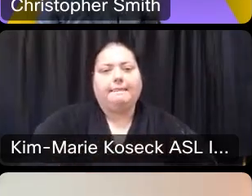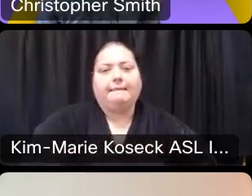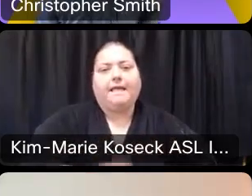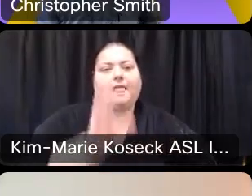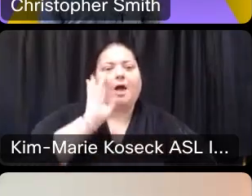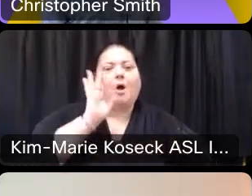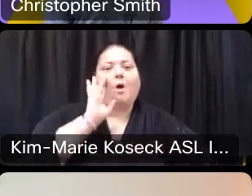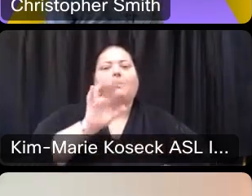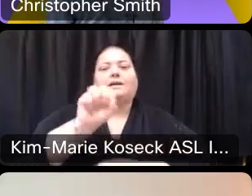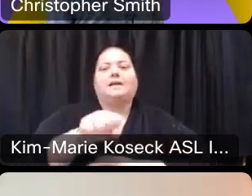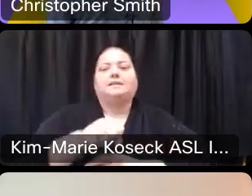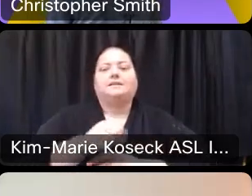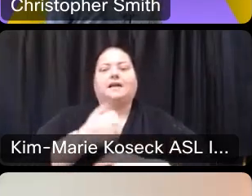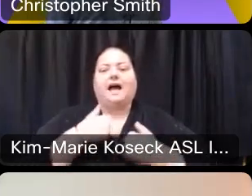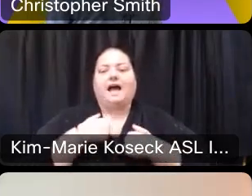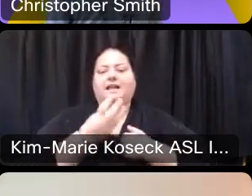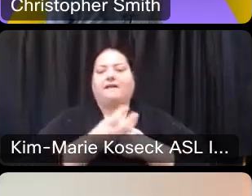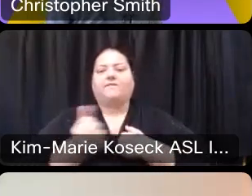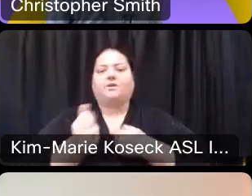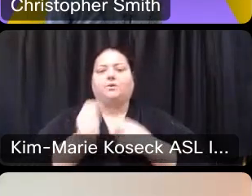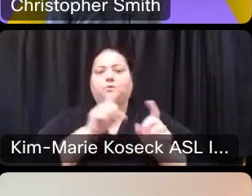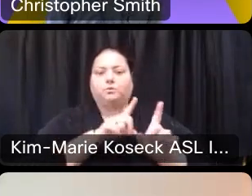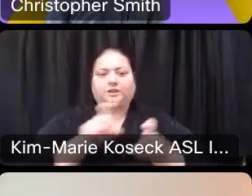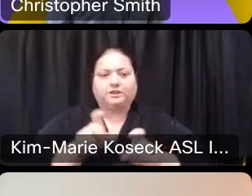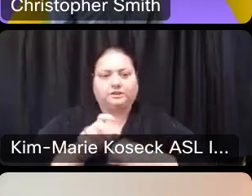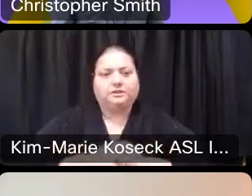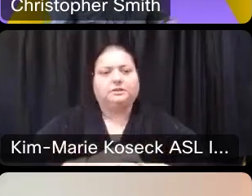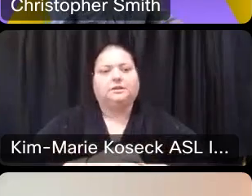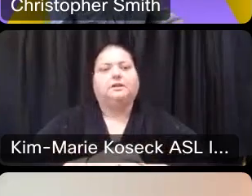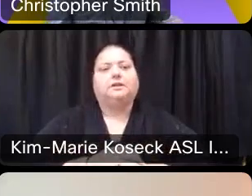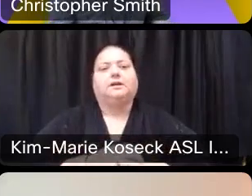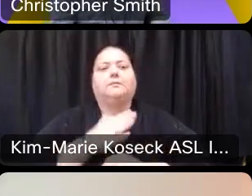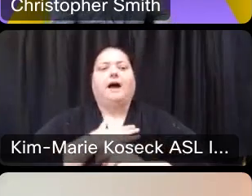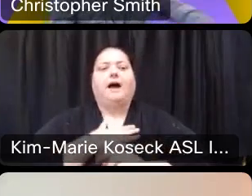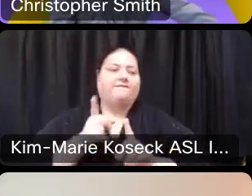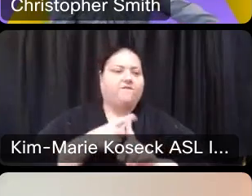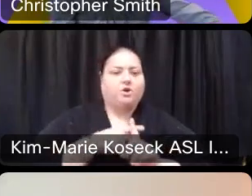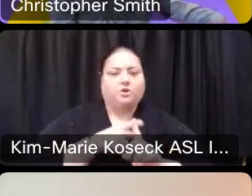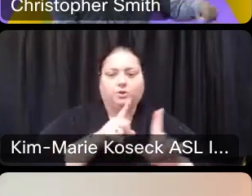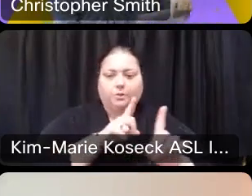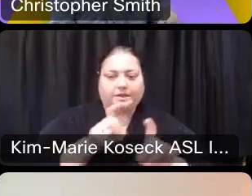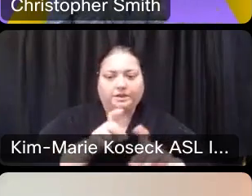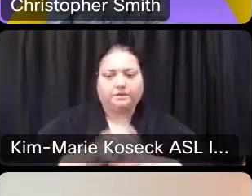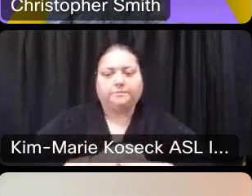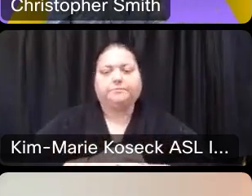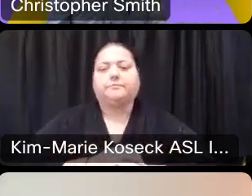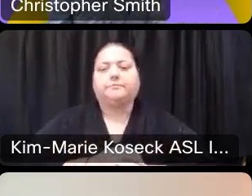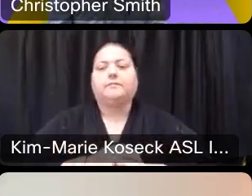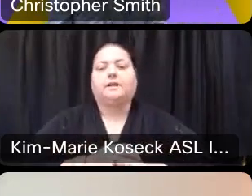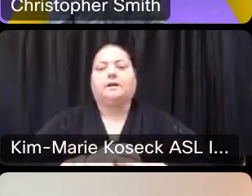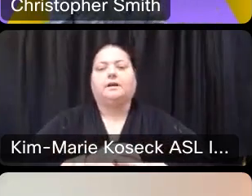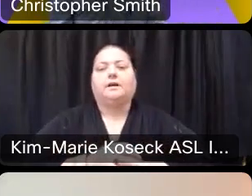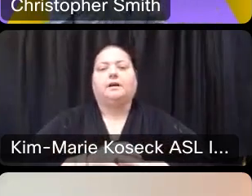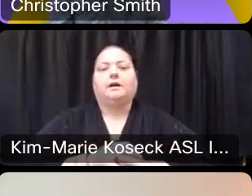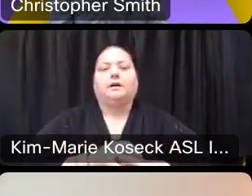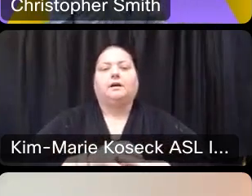Hi, yes, I had a couple of questions. My first question is,